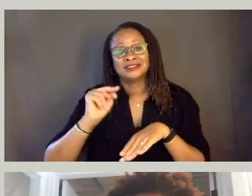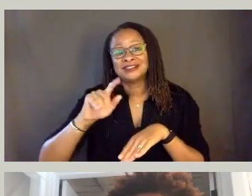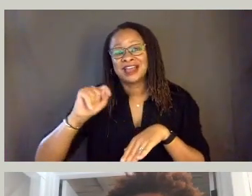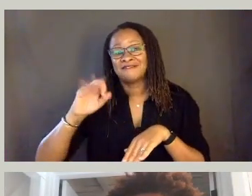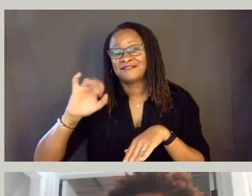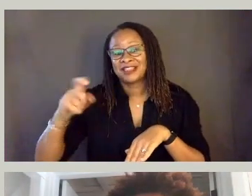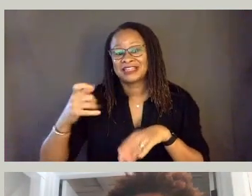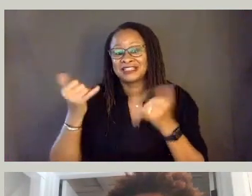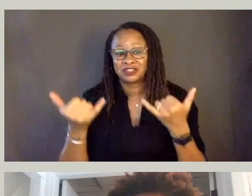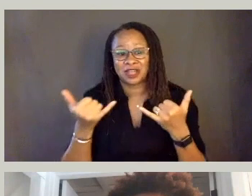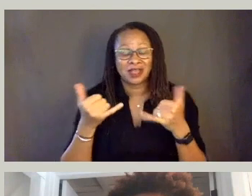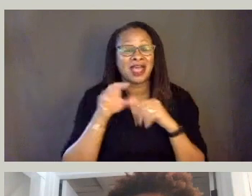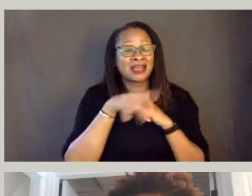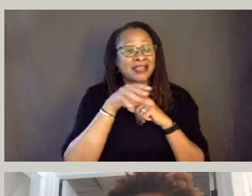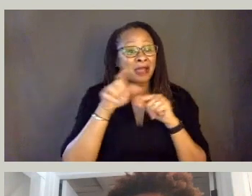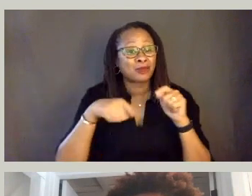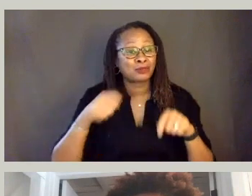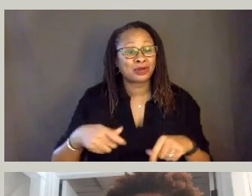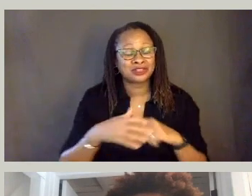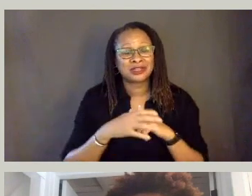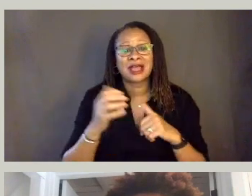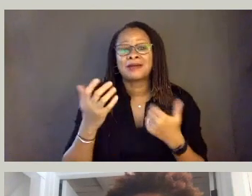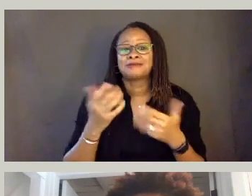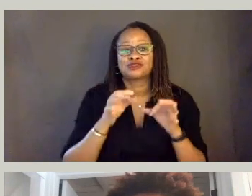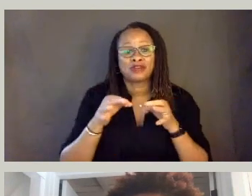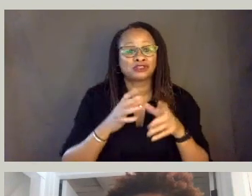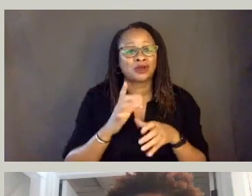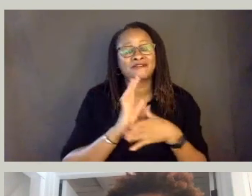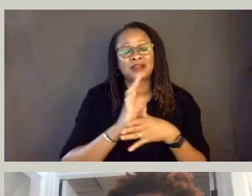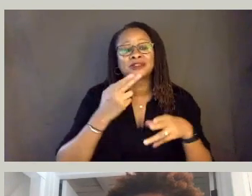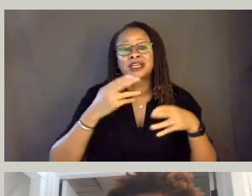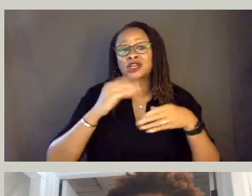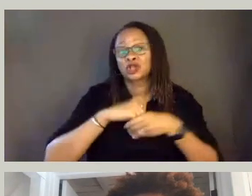am also a director of films, including Charm City. And I am